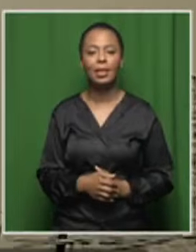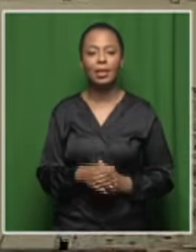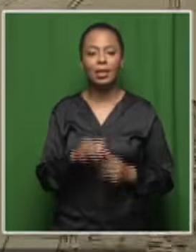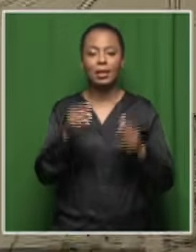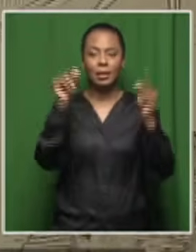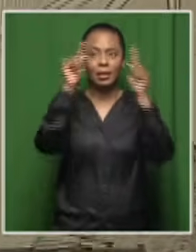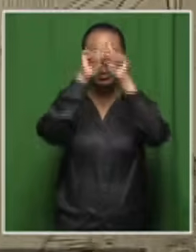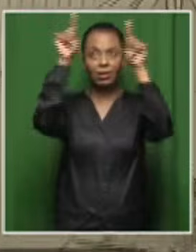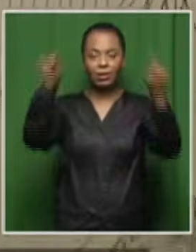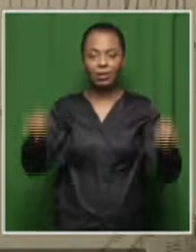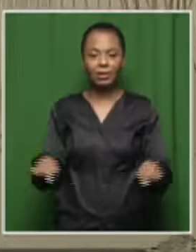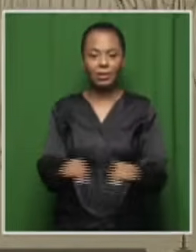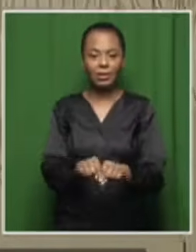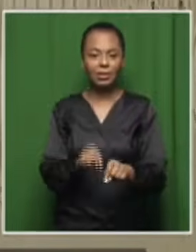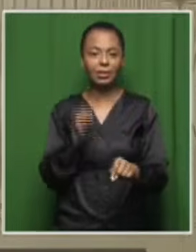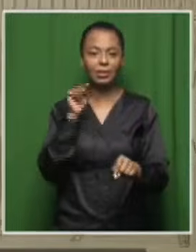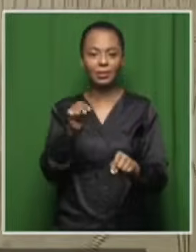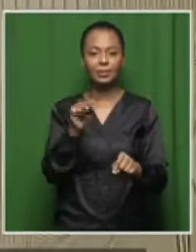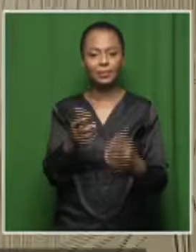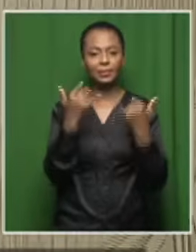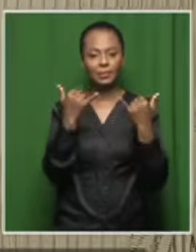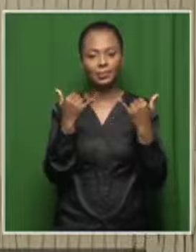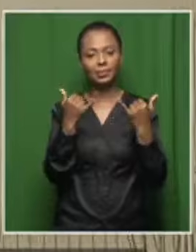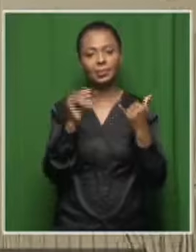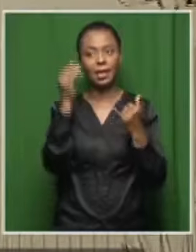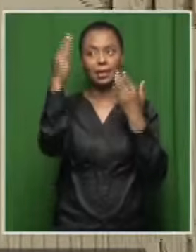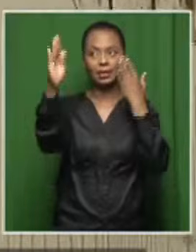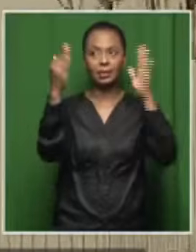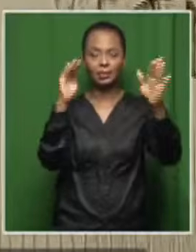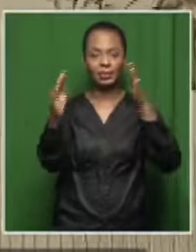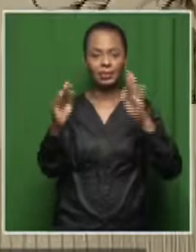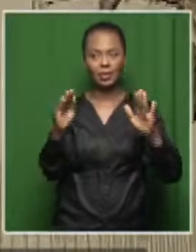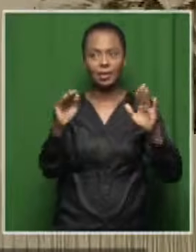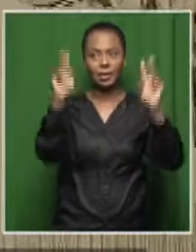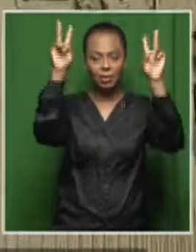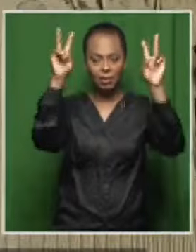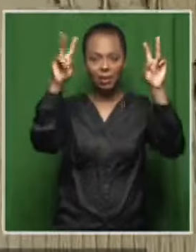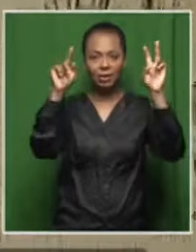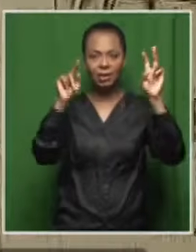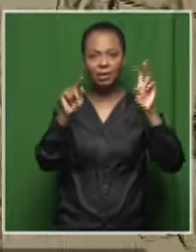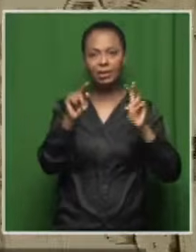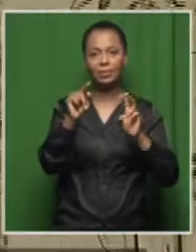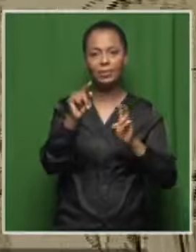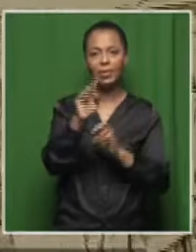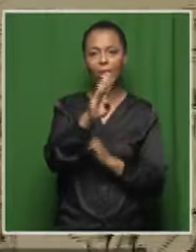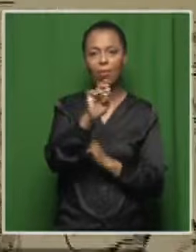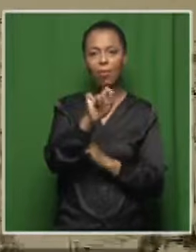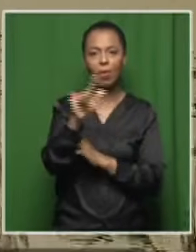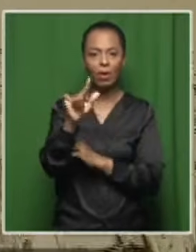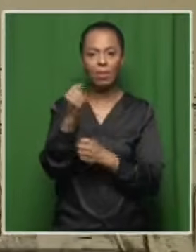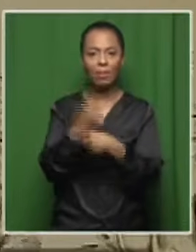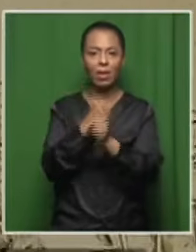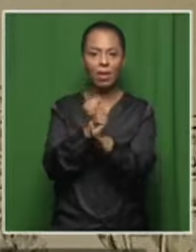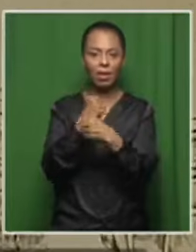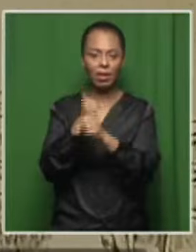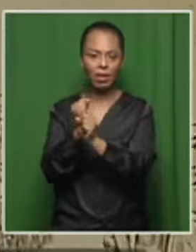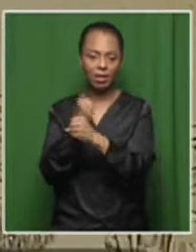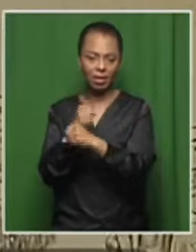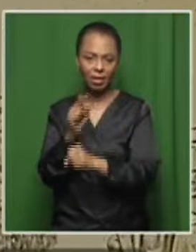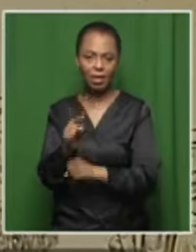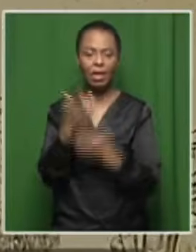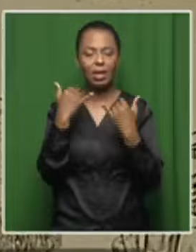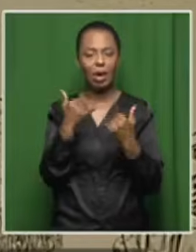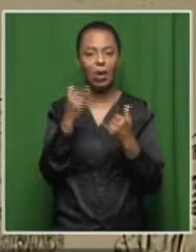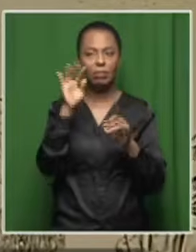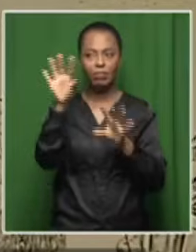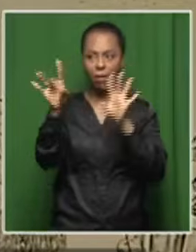in our series of exhibitions under the theme World Making, where we're looking at the ways that we all collectively create and imagine the